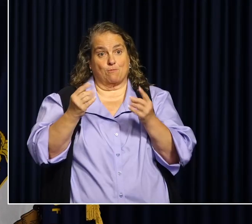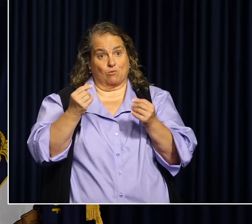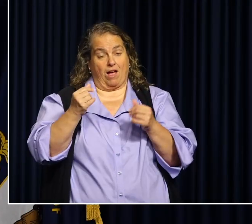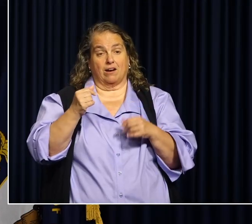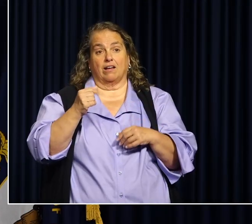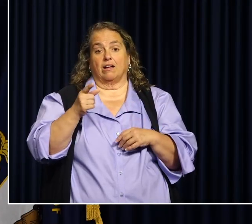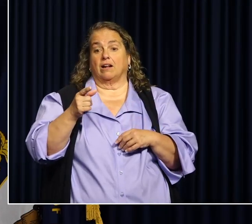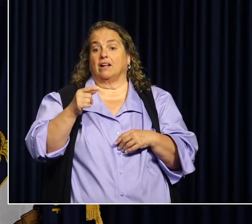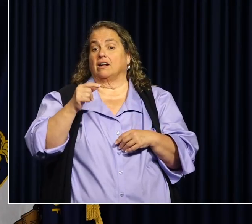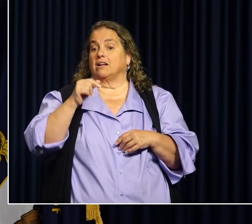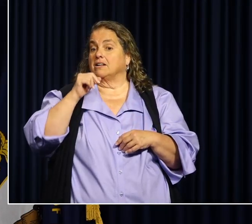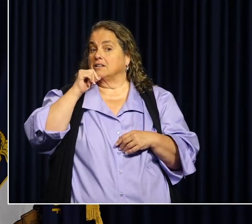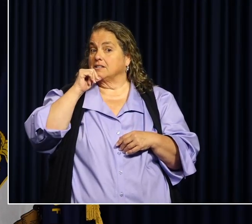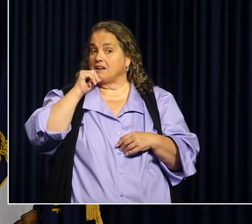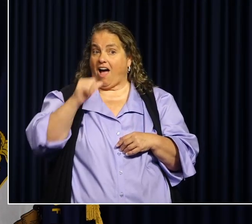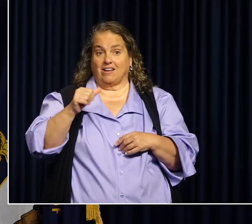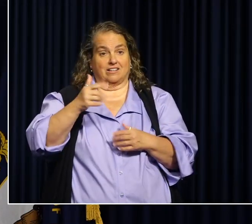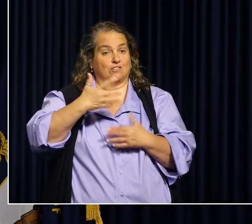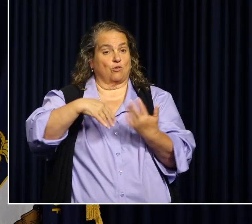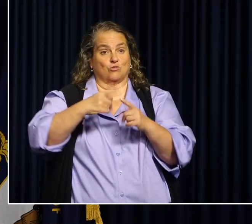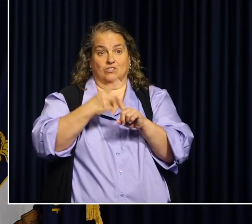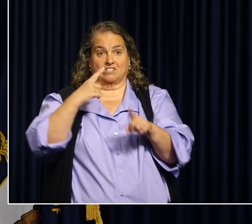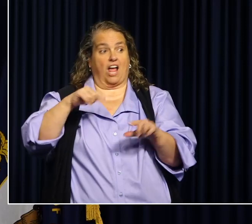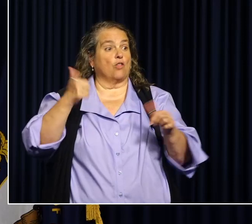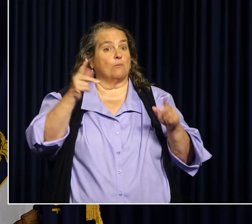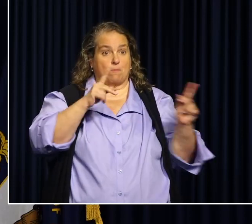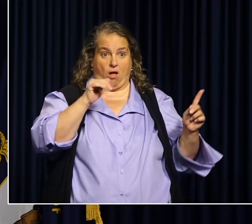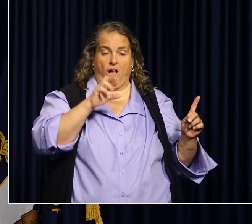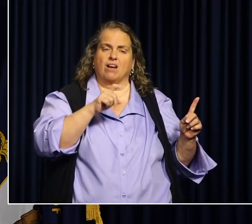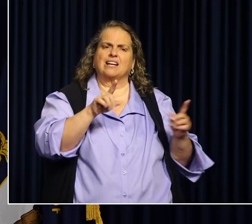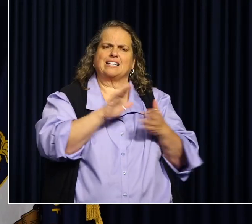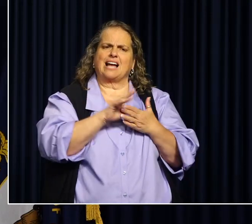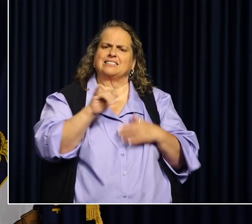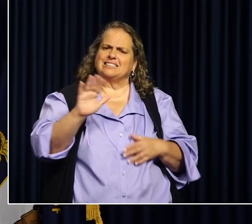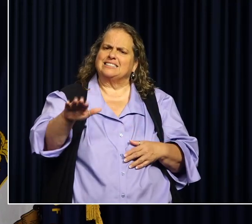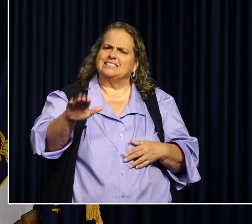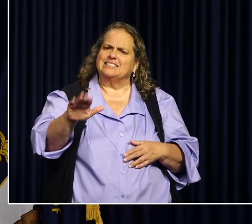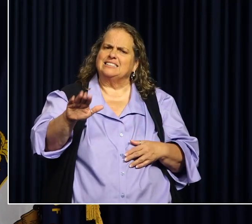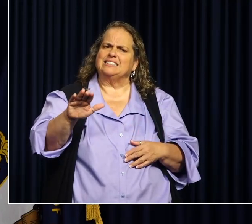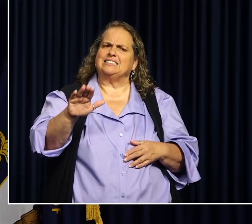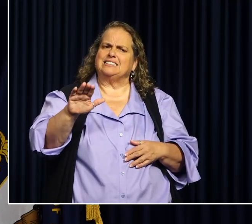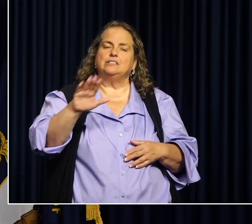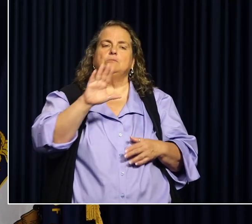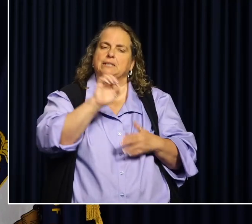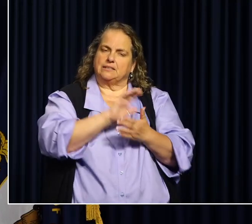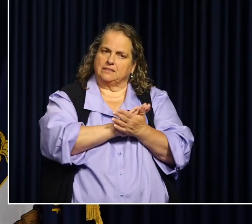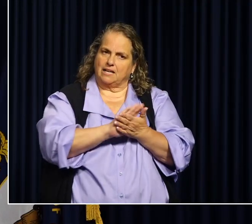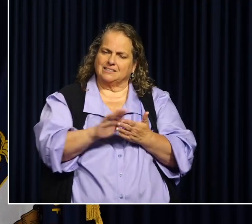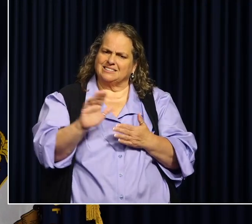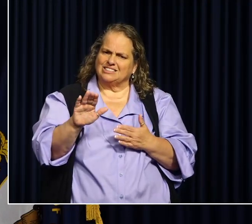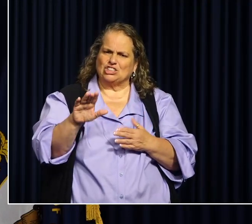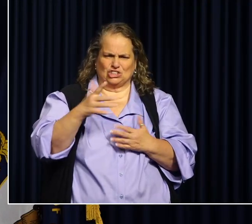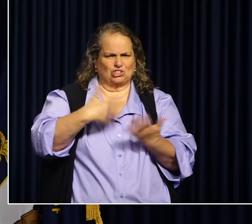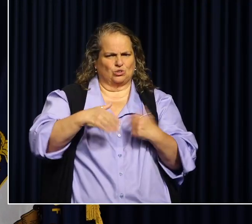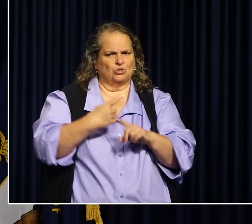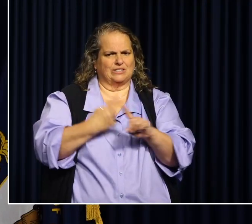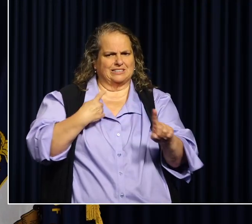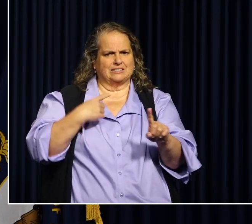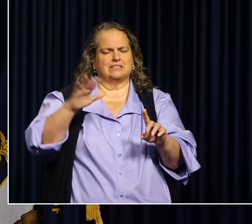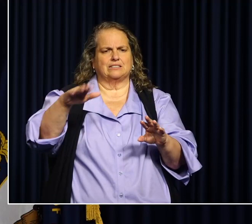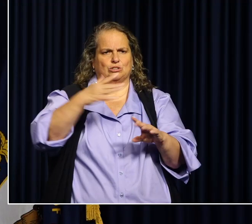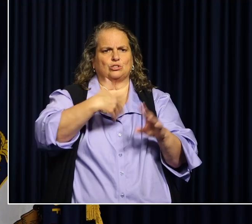everybody else is, you need to very nicely say something. And again, it's got to be nice because everybody is on pins and needles